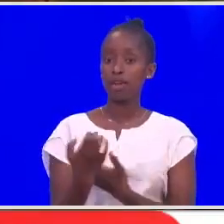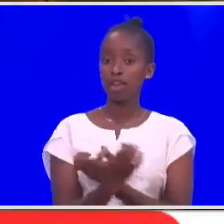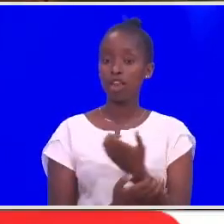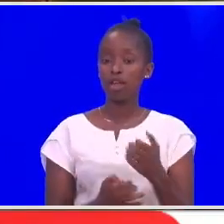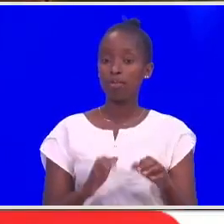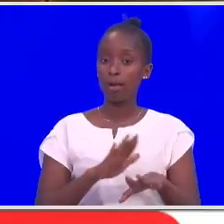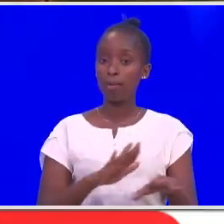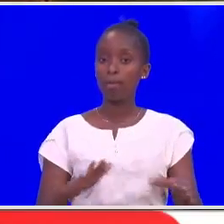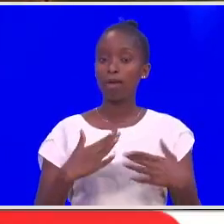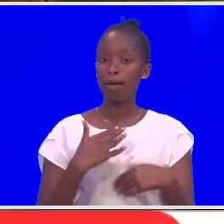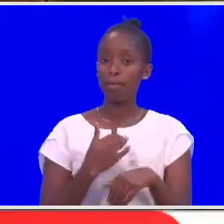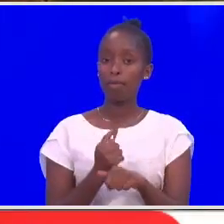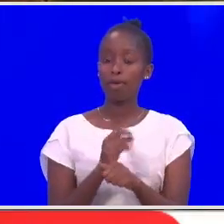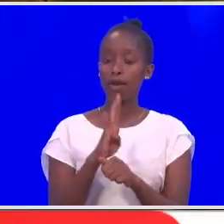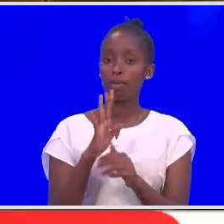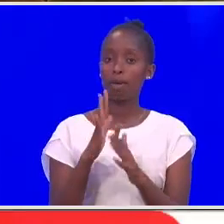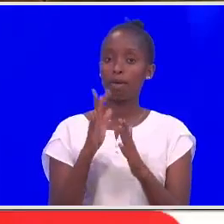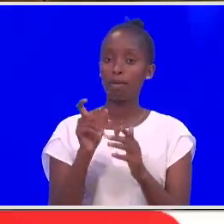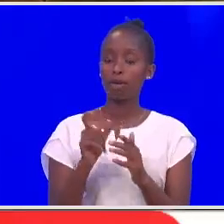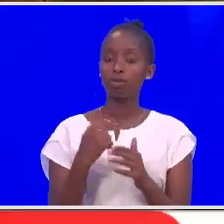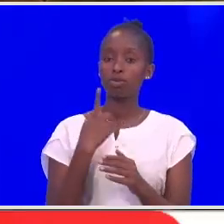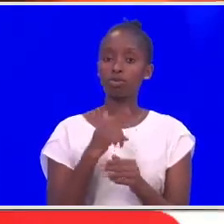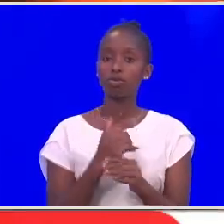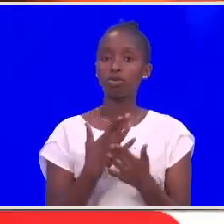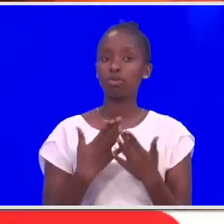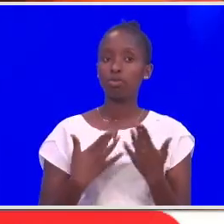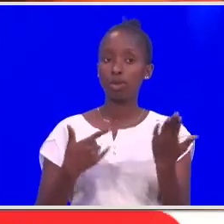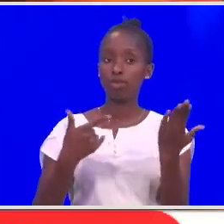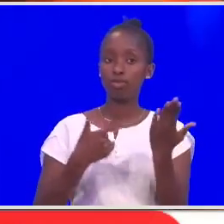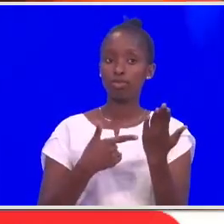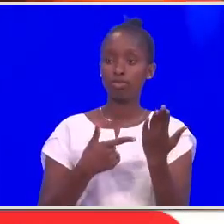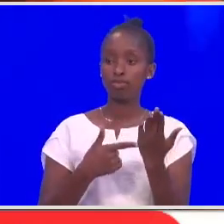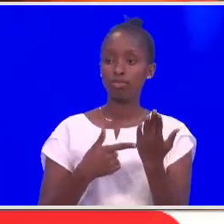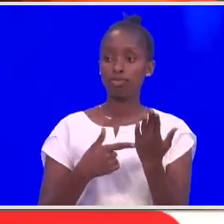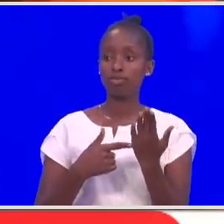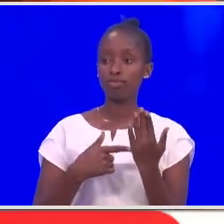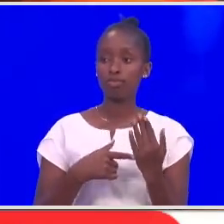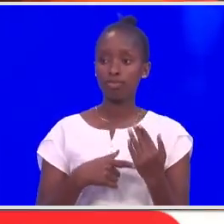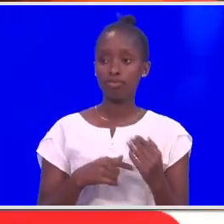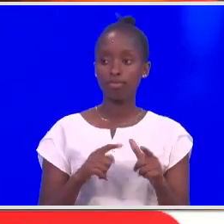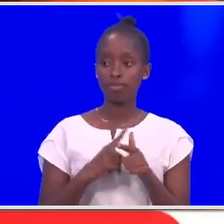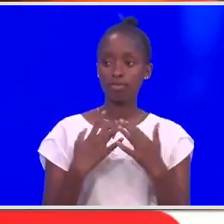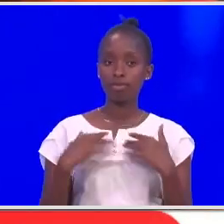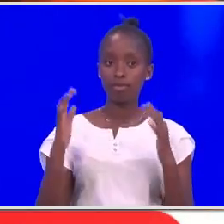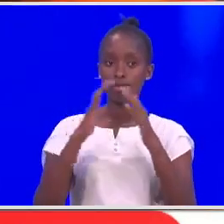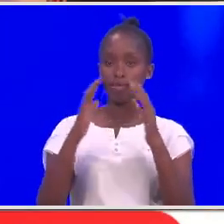is marked by unparalleled technical breakthroughs, and there is a greater need